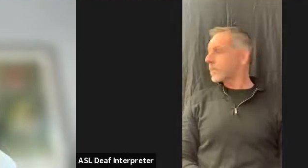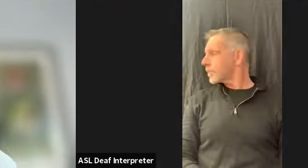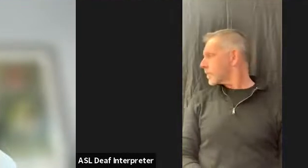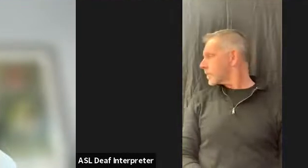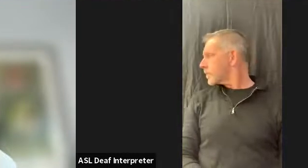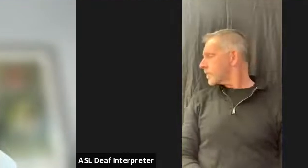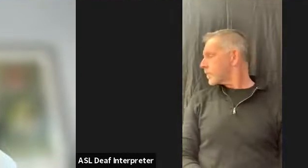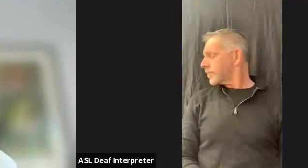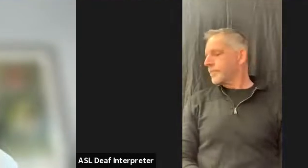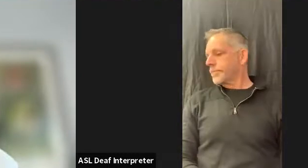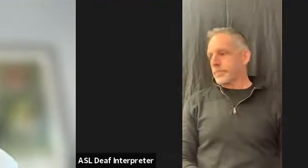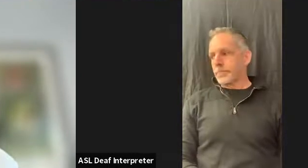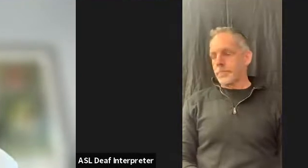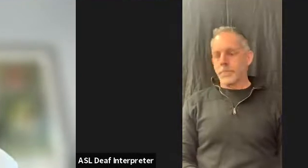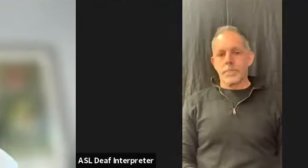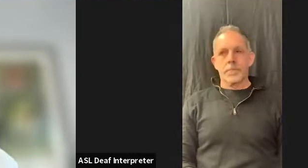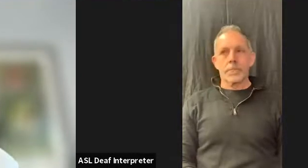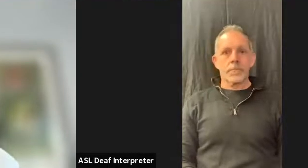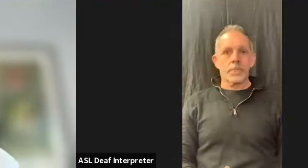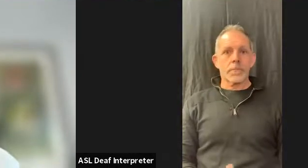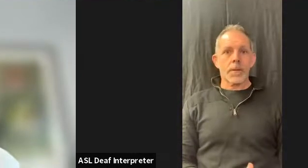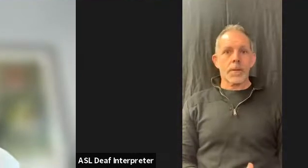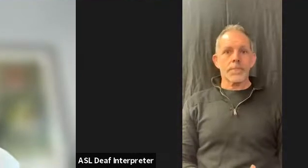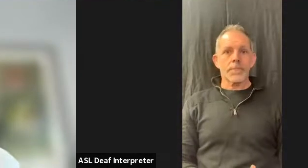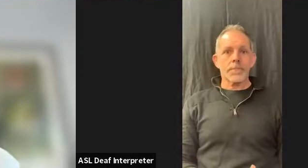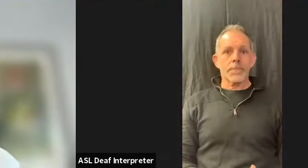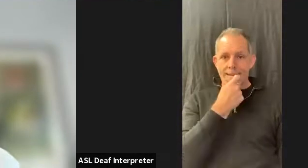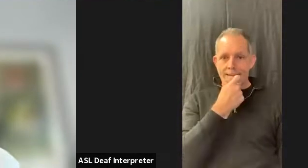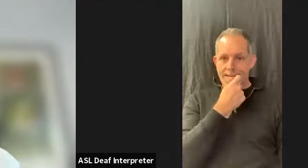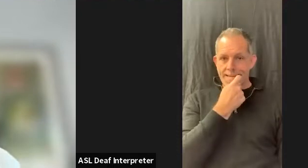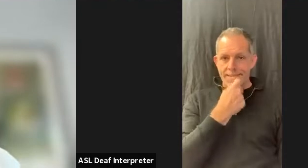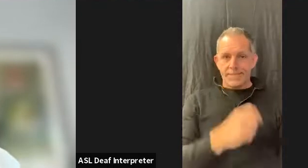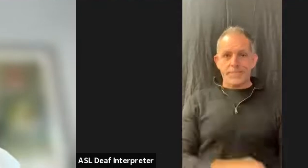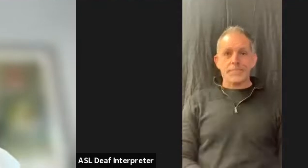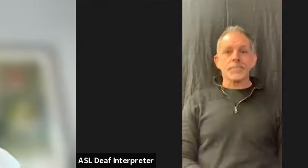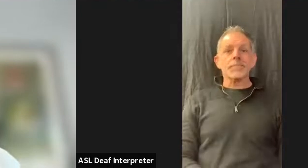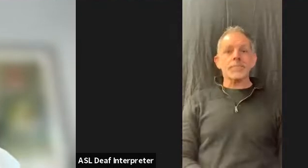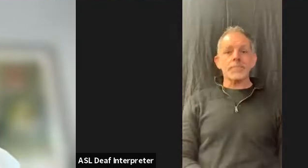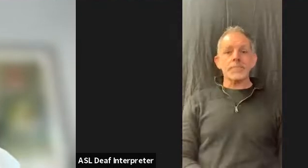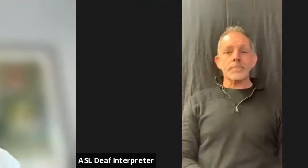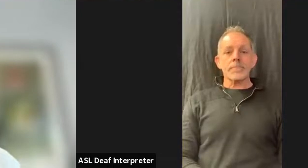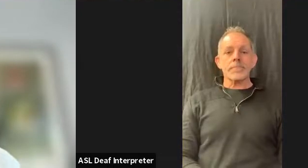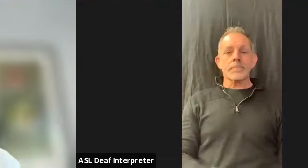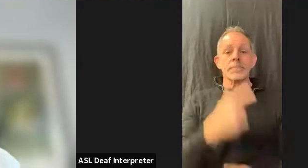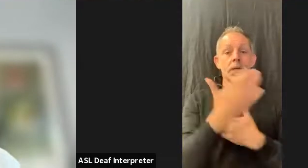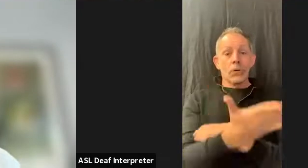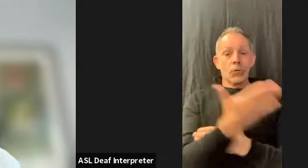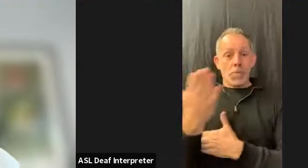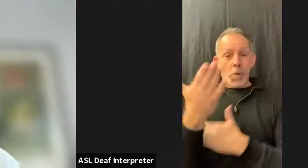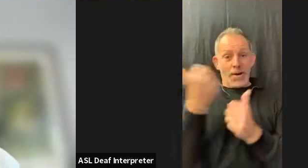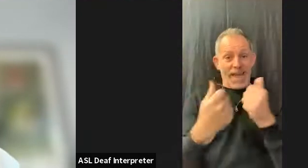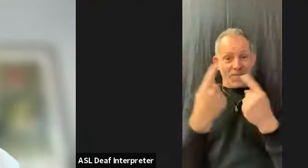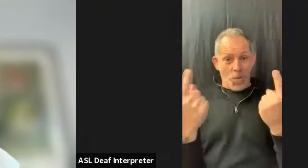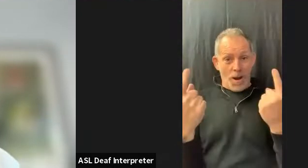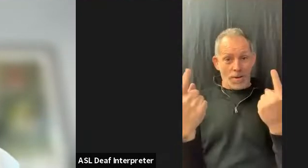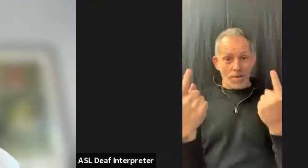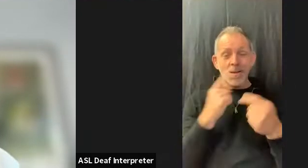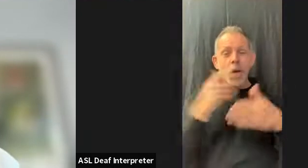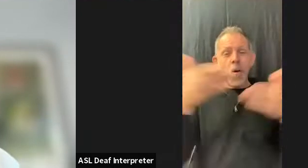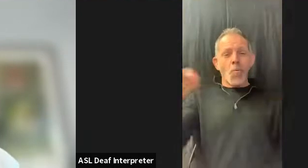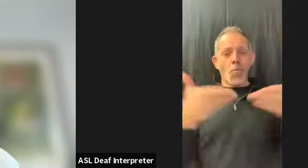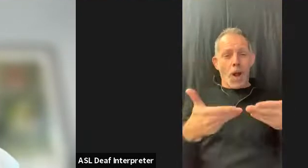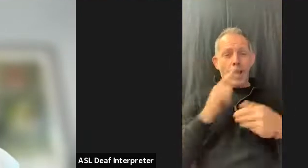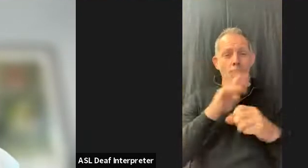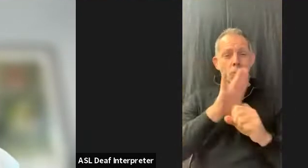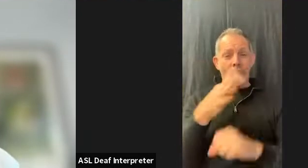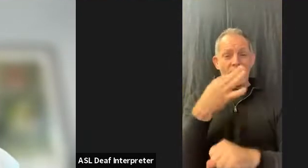Good morning, everybody. Thank you for joining us. This is Heather Thomas with the Joint Information Center for Snohomish County's response to COVID-19. I'm going